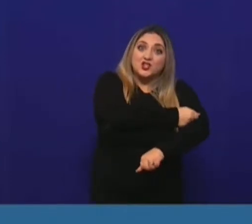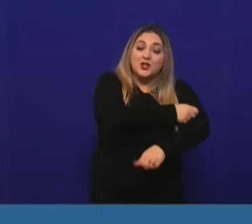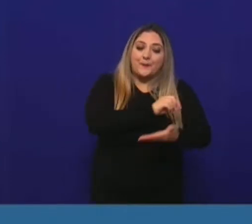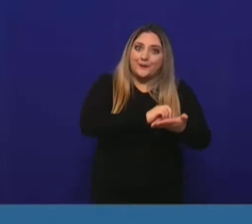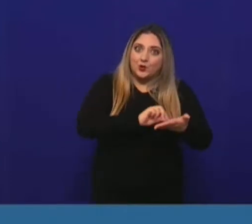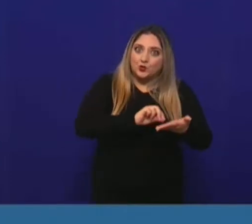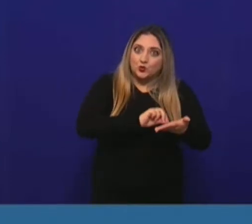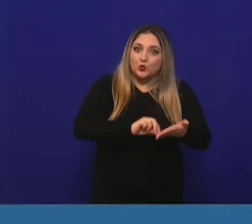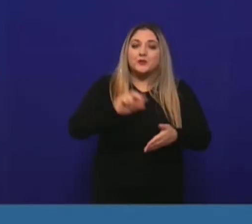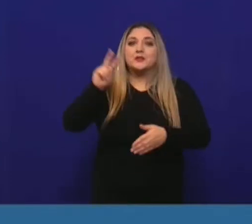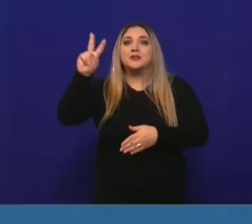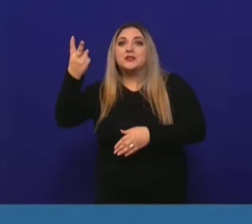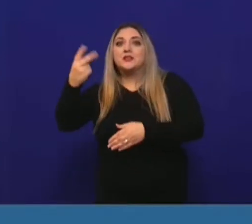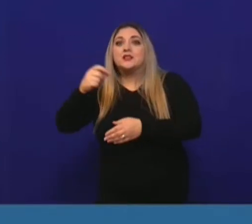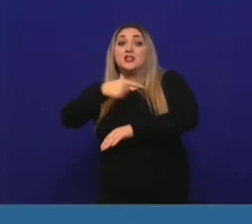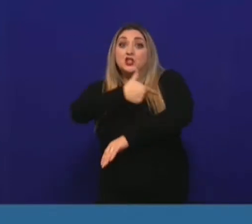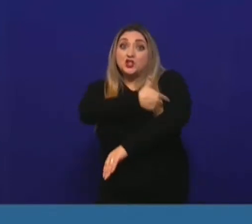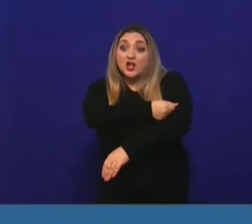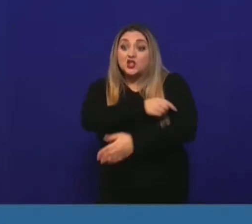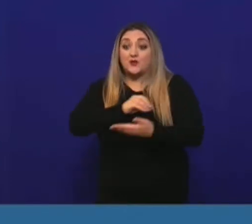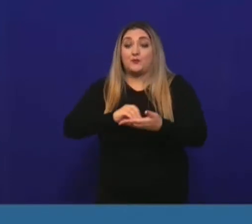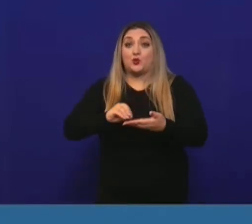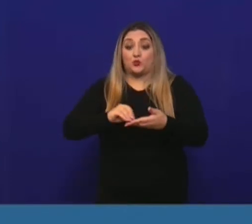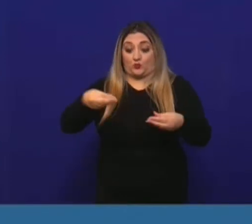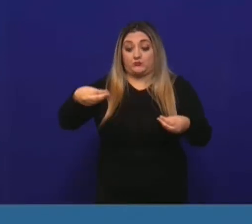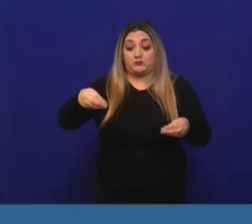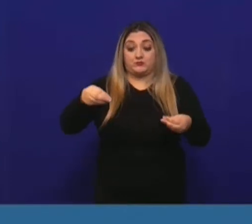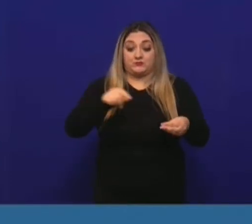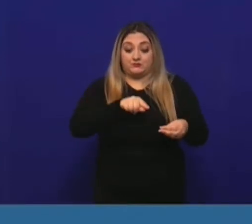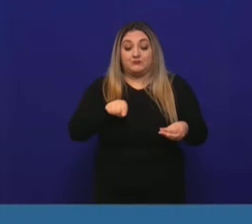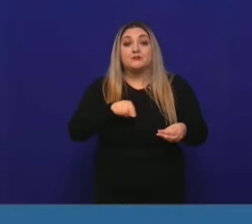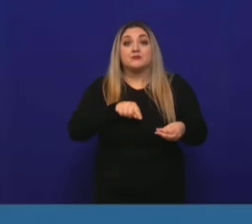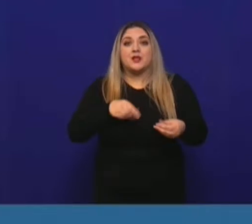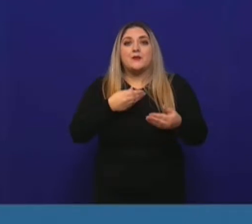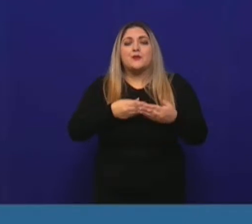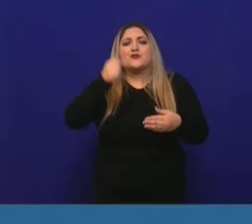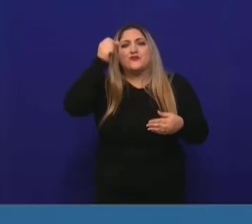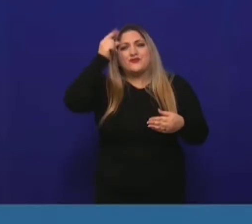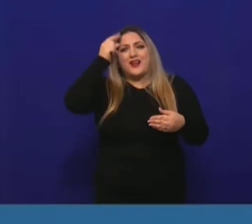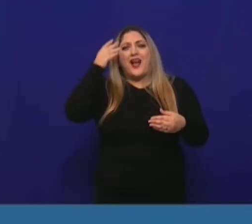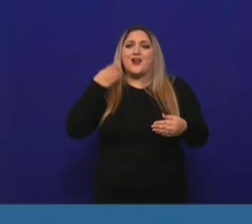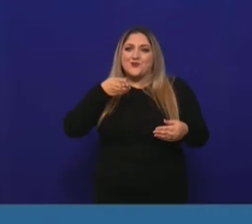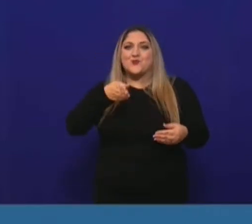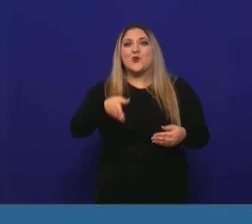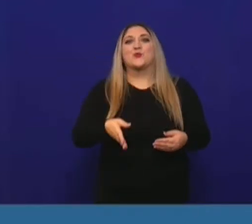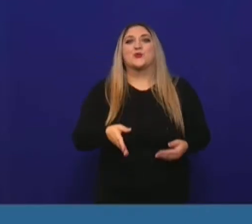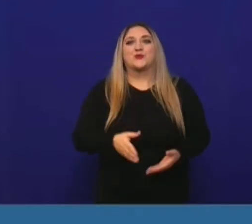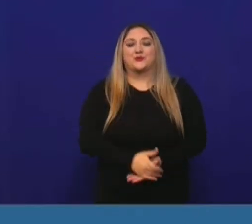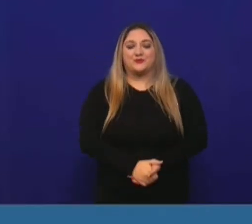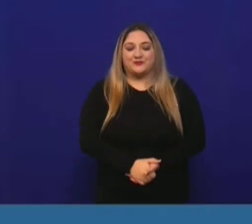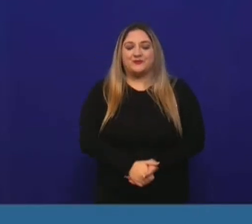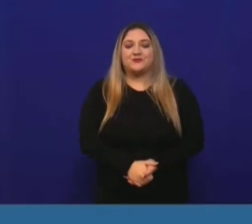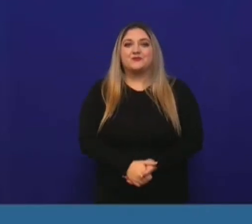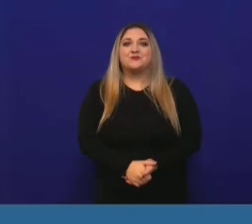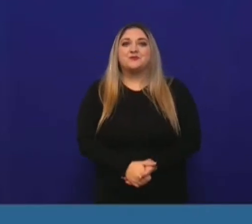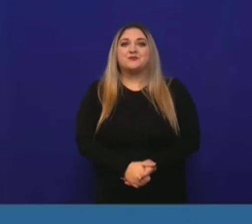dik il-kard li ntukom ukoll għandkom l-appuntament ħalli żgur tiftakru biex tiġu.